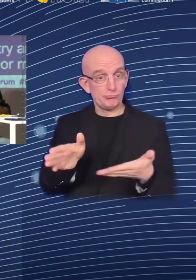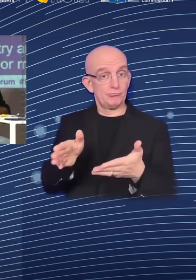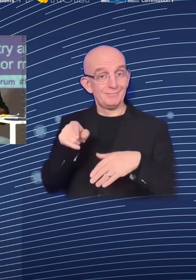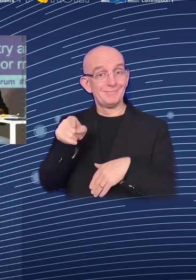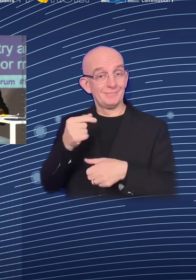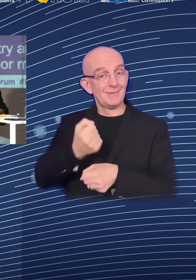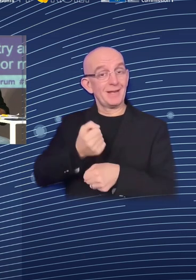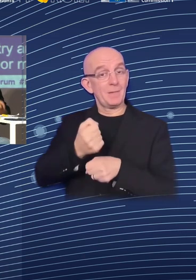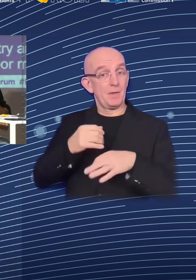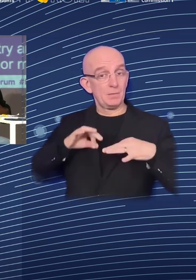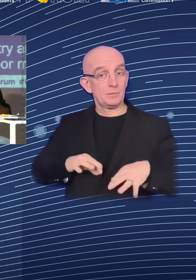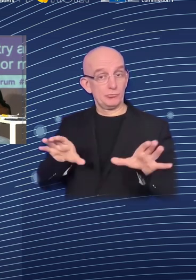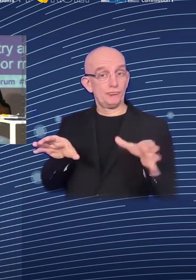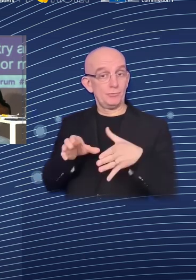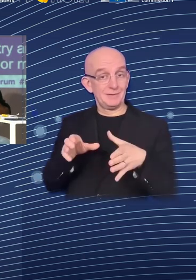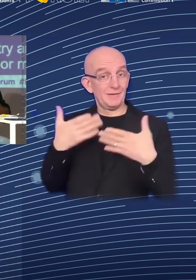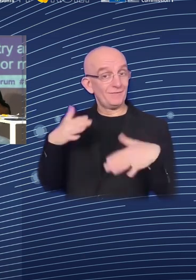but it's a part of